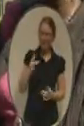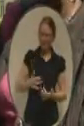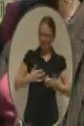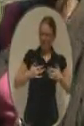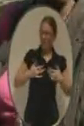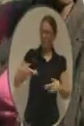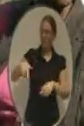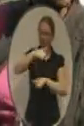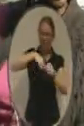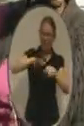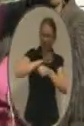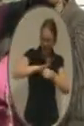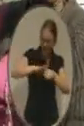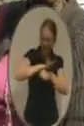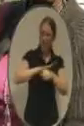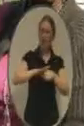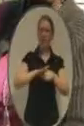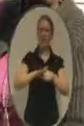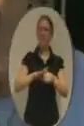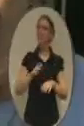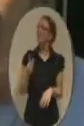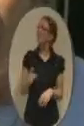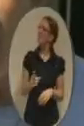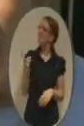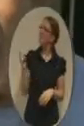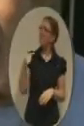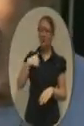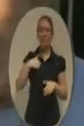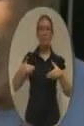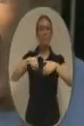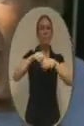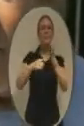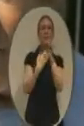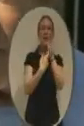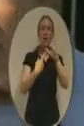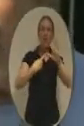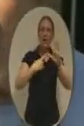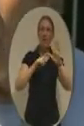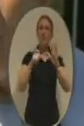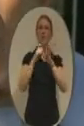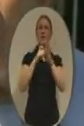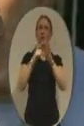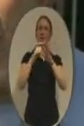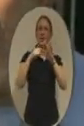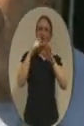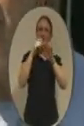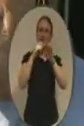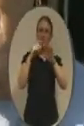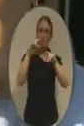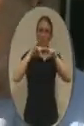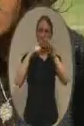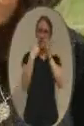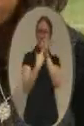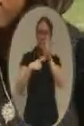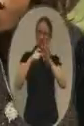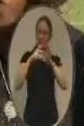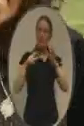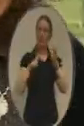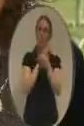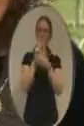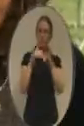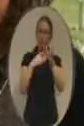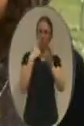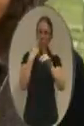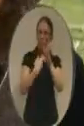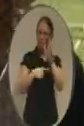what we want on our estates which we think is quite good. I belong to TRI for Debtford World and we're getting a lot of things done. They've given